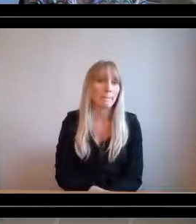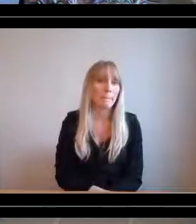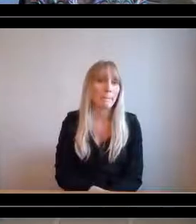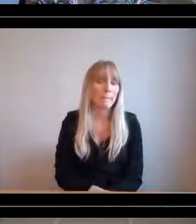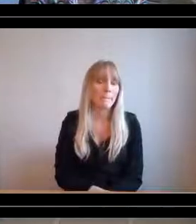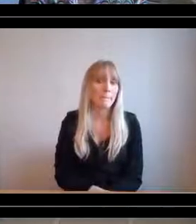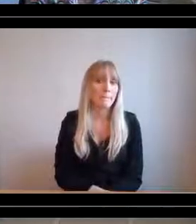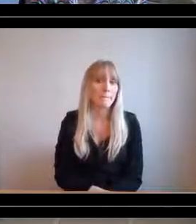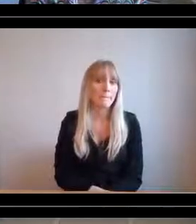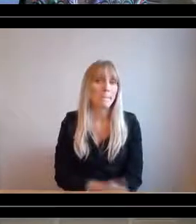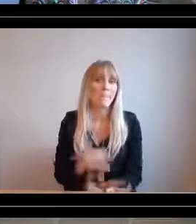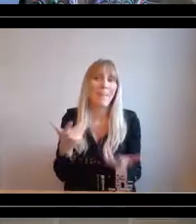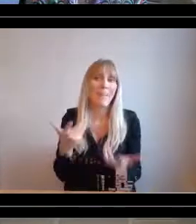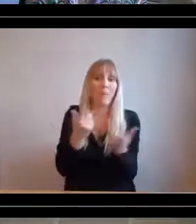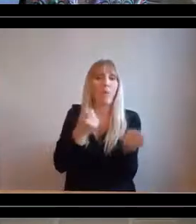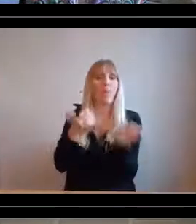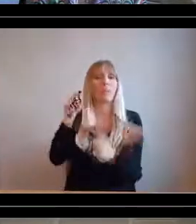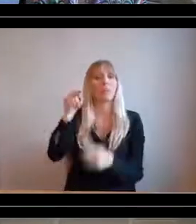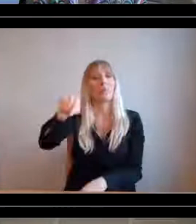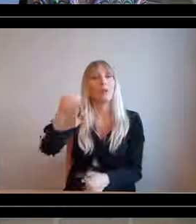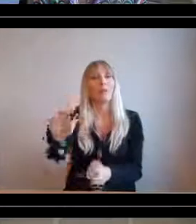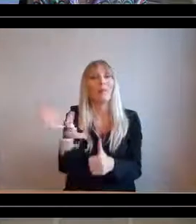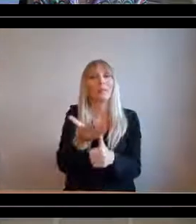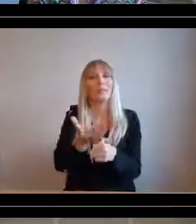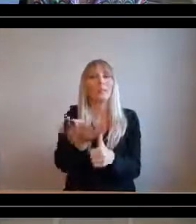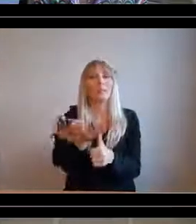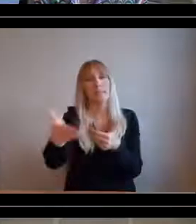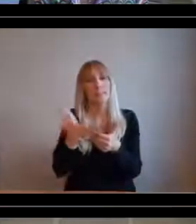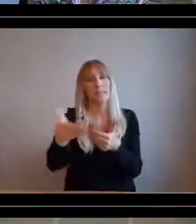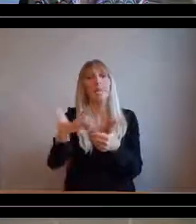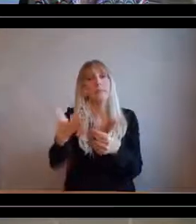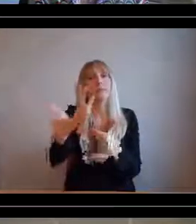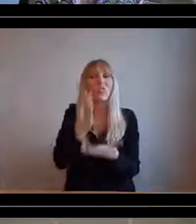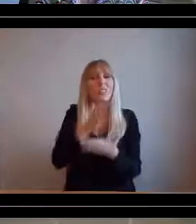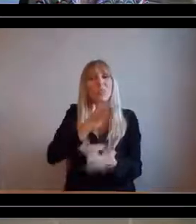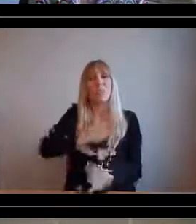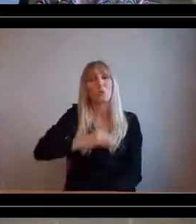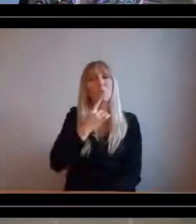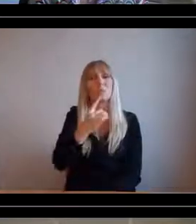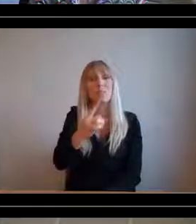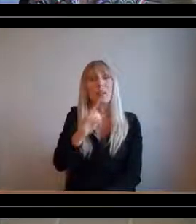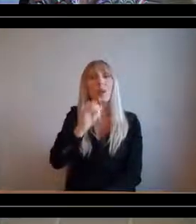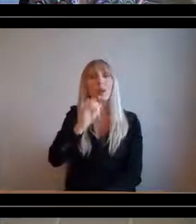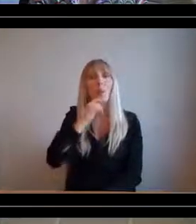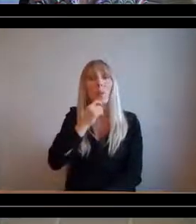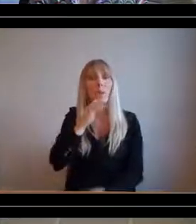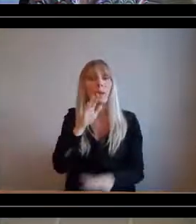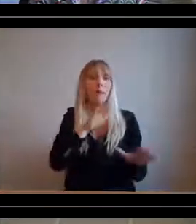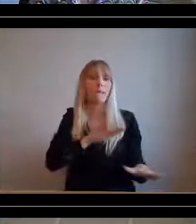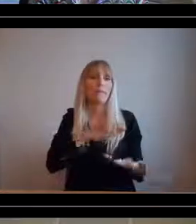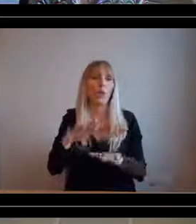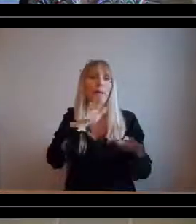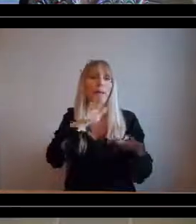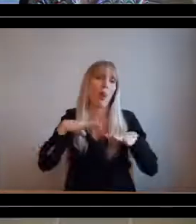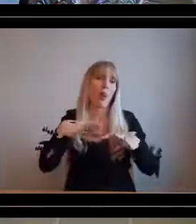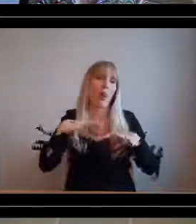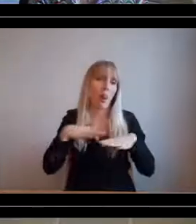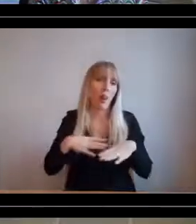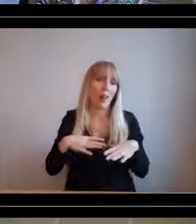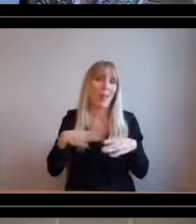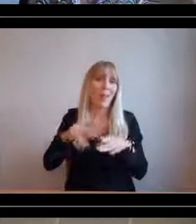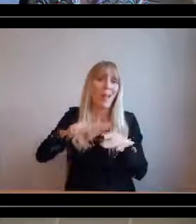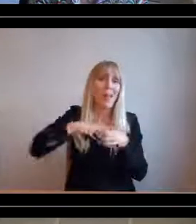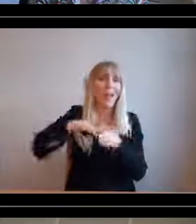at it being managed initially. And I just want to say that it will be an informal area